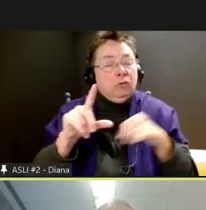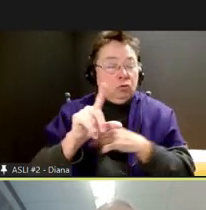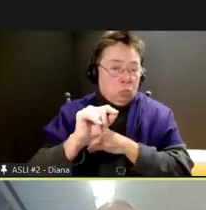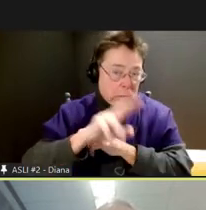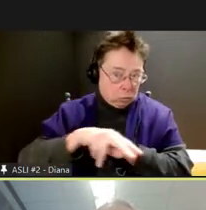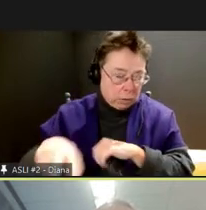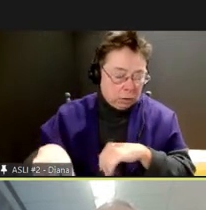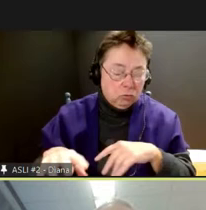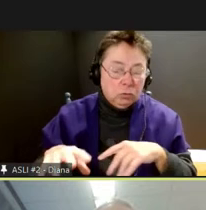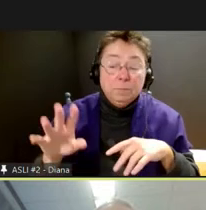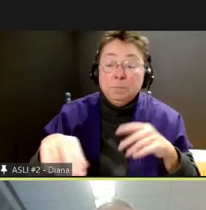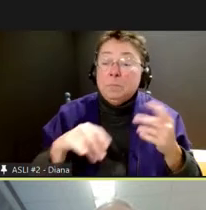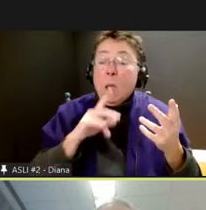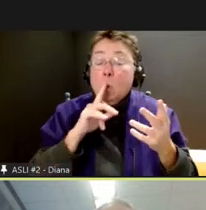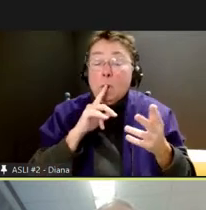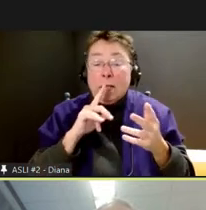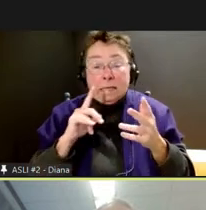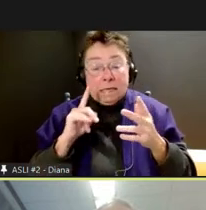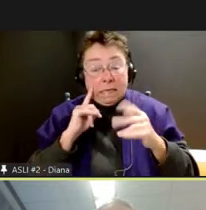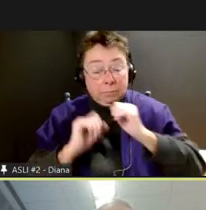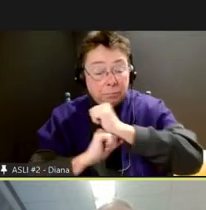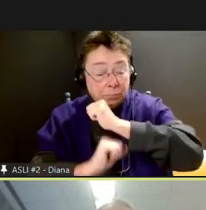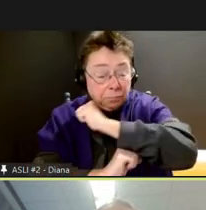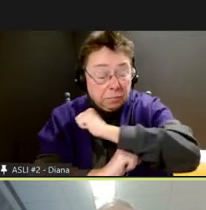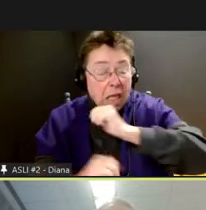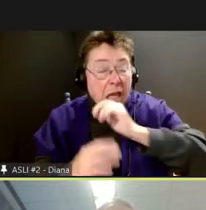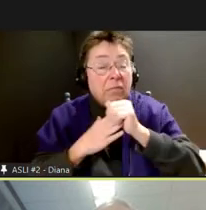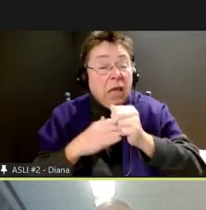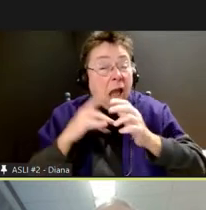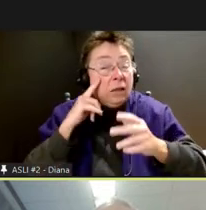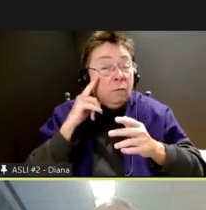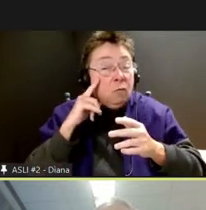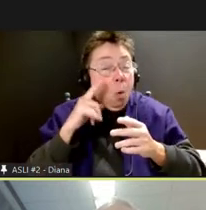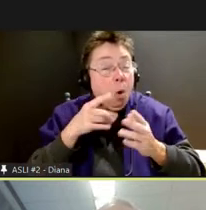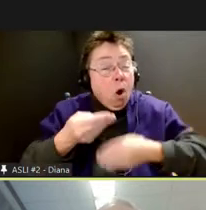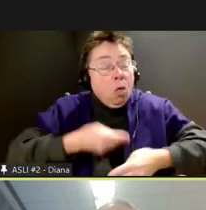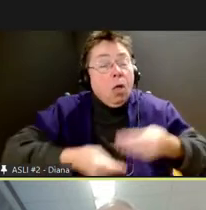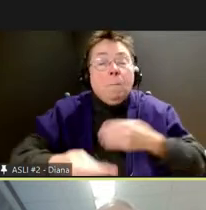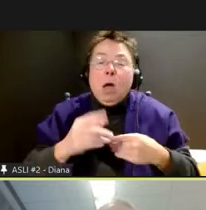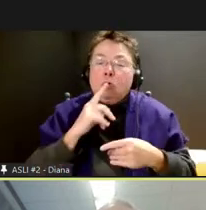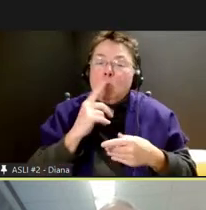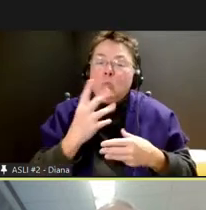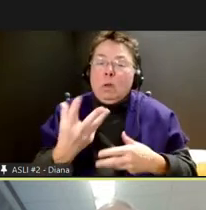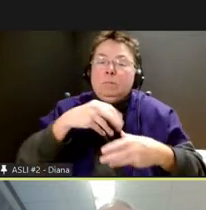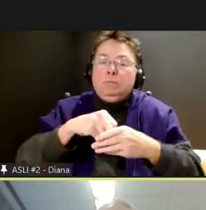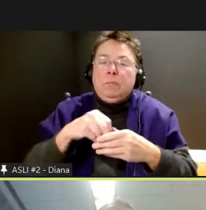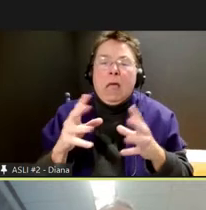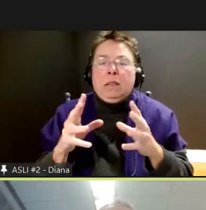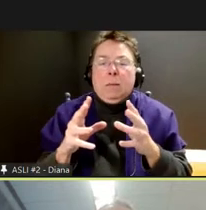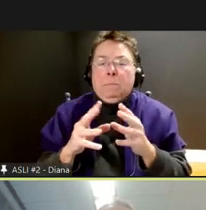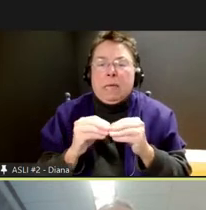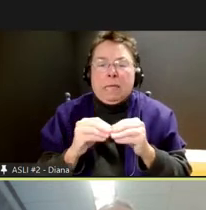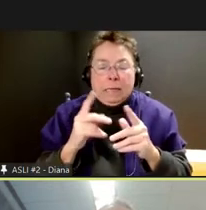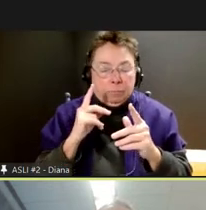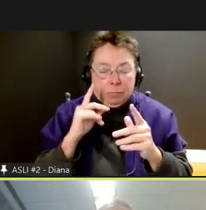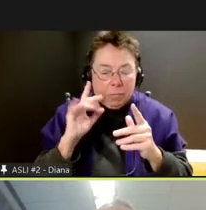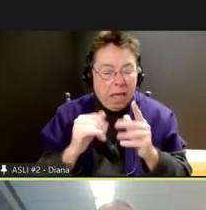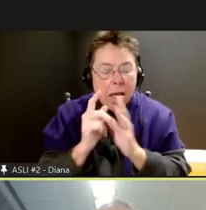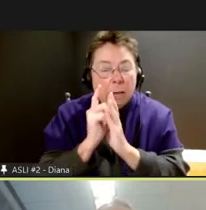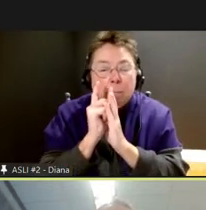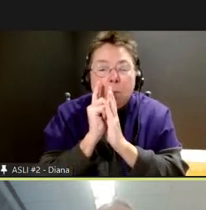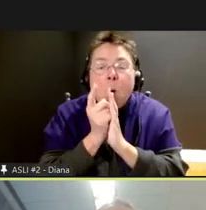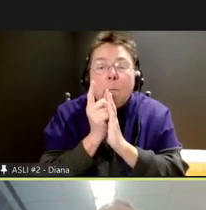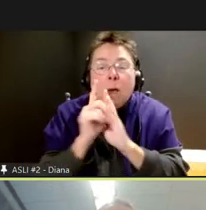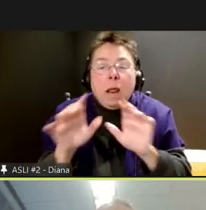2022. The really underpinnings and guideposts for the budget were encapsulated in the Meeting the Moment Action Plan